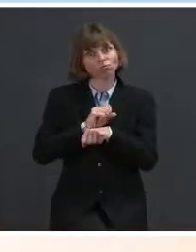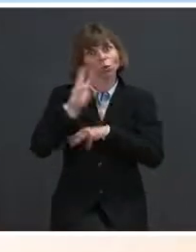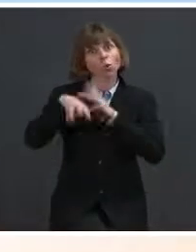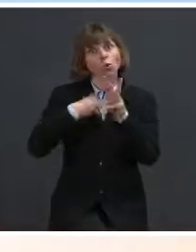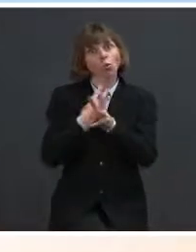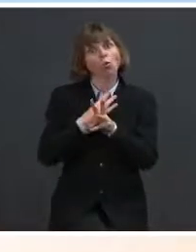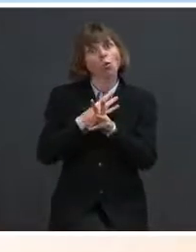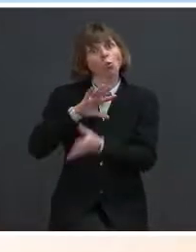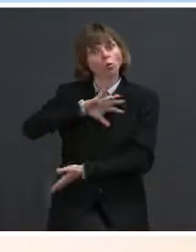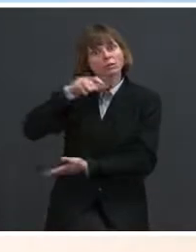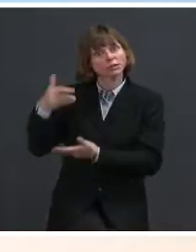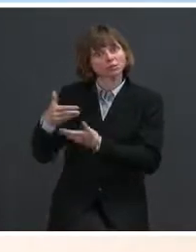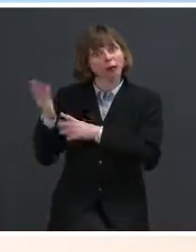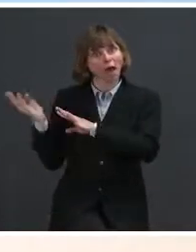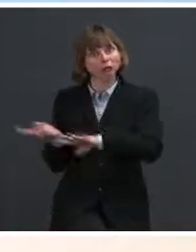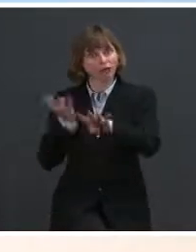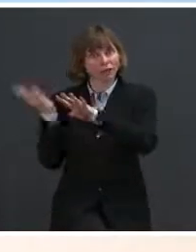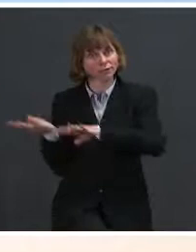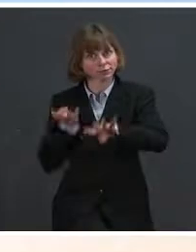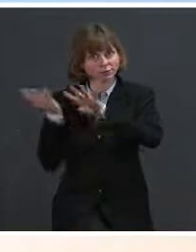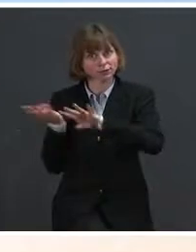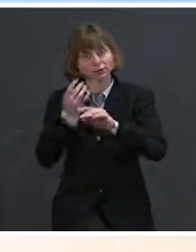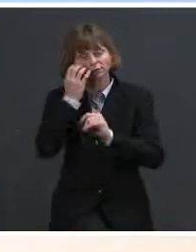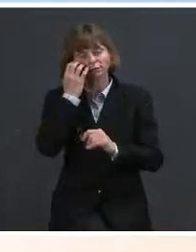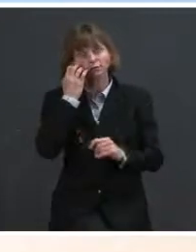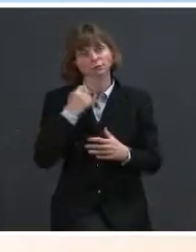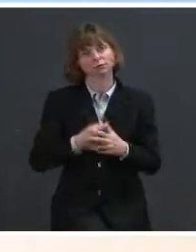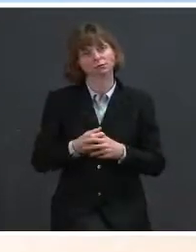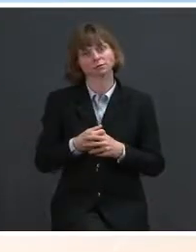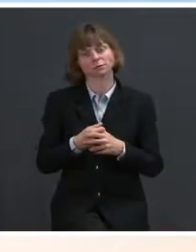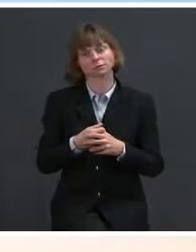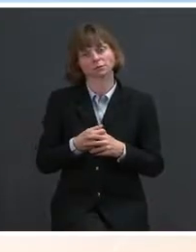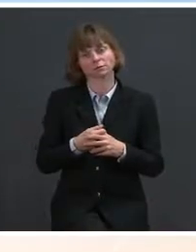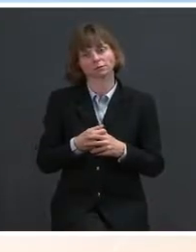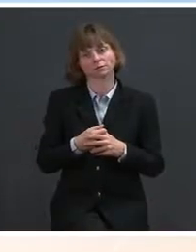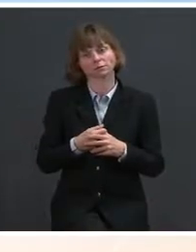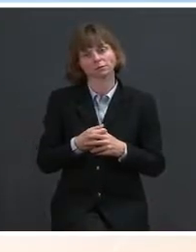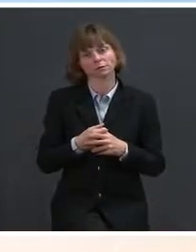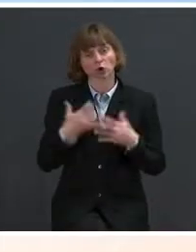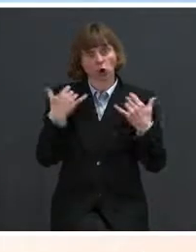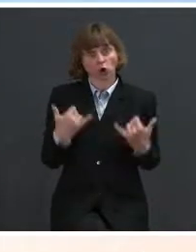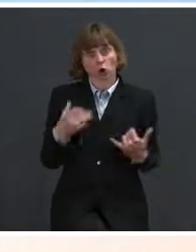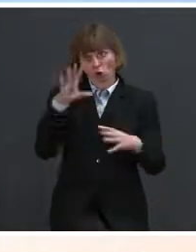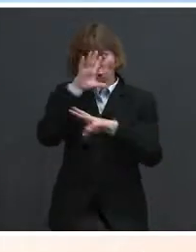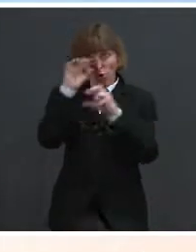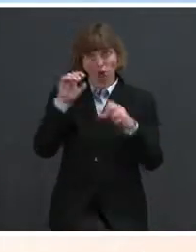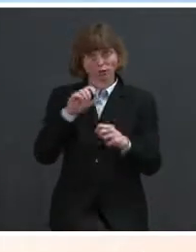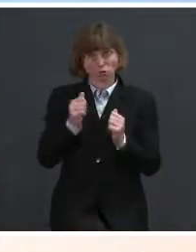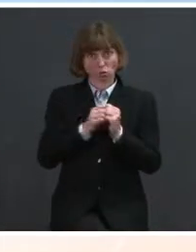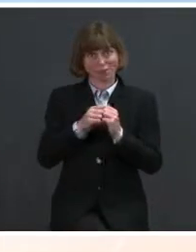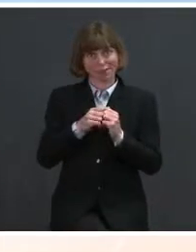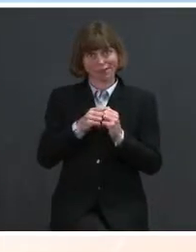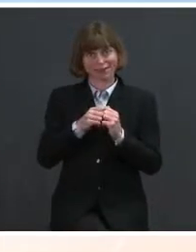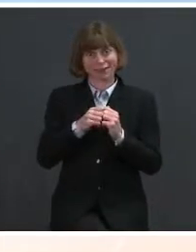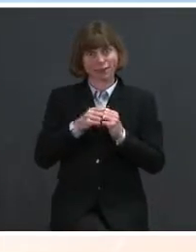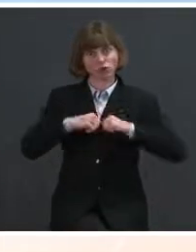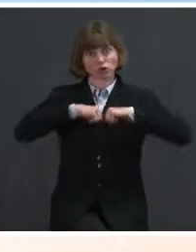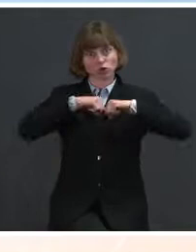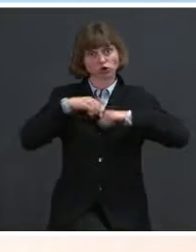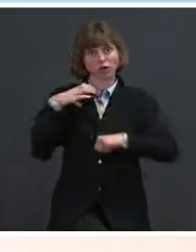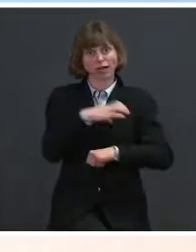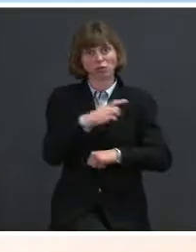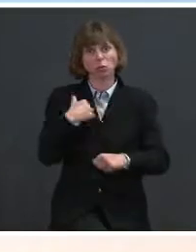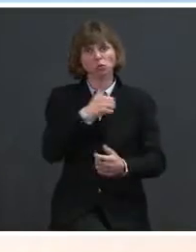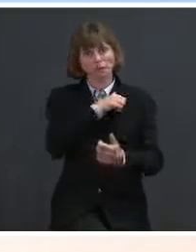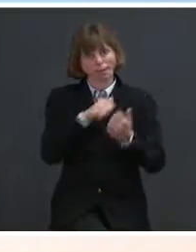key international institutions, and with the current presidency of the UN Security Council, we passed a strong statement on